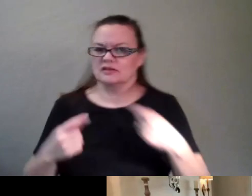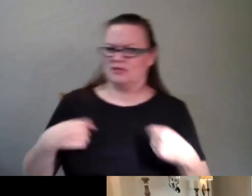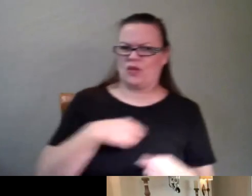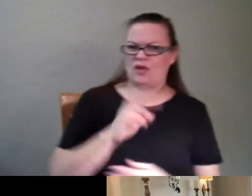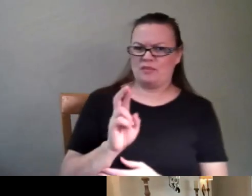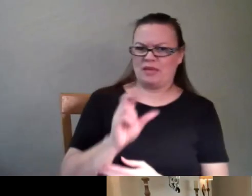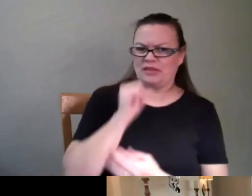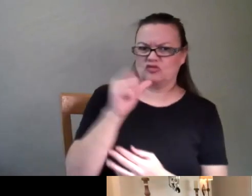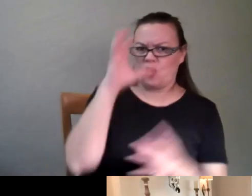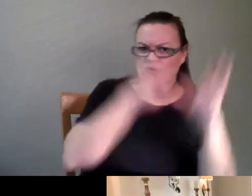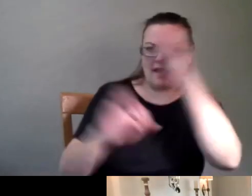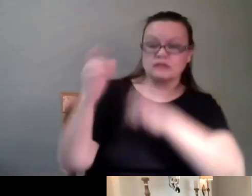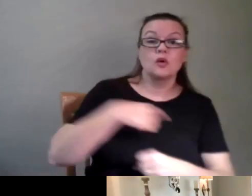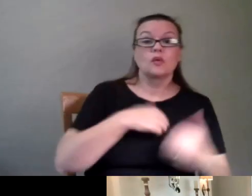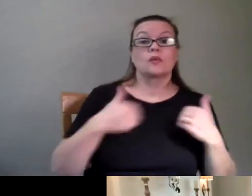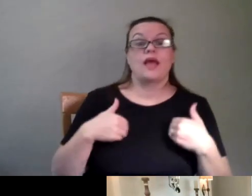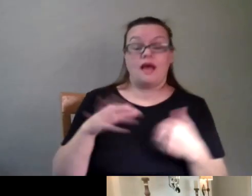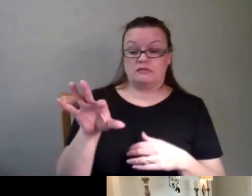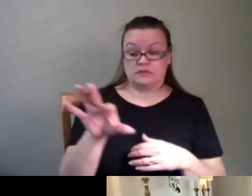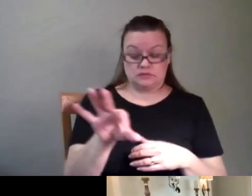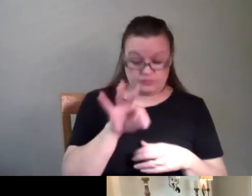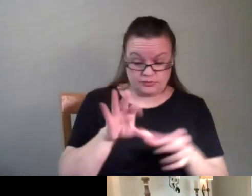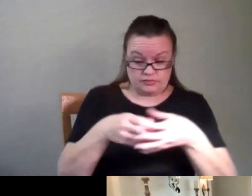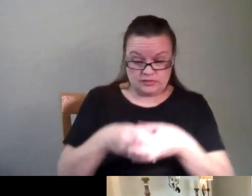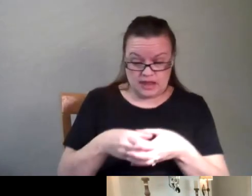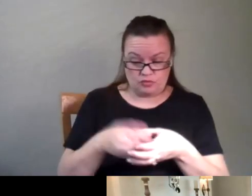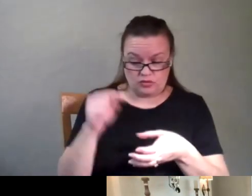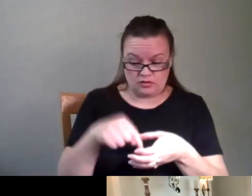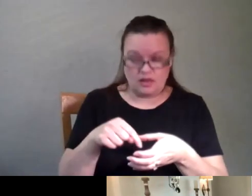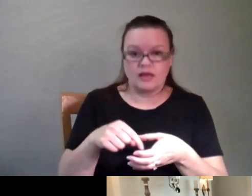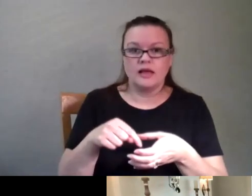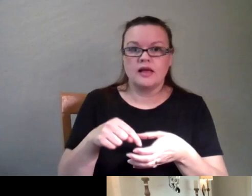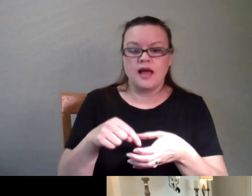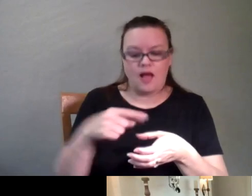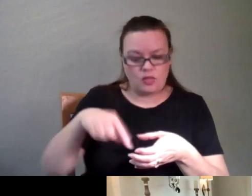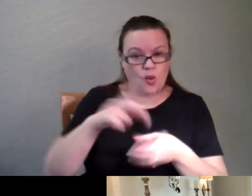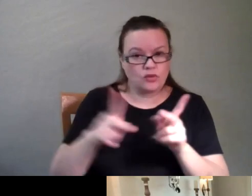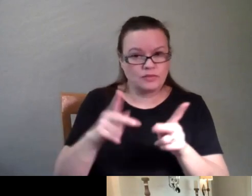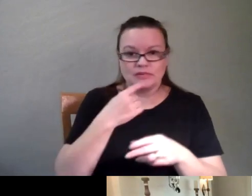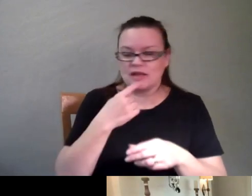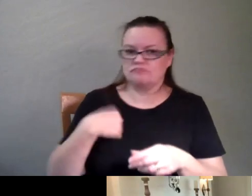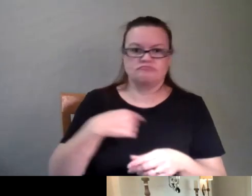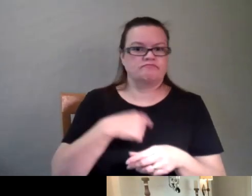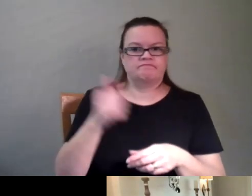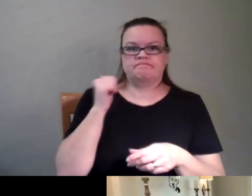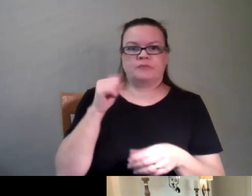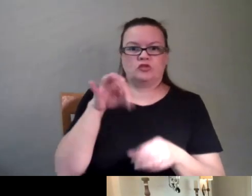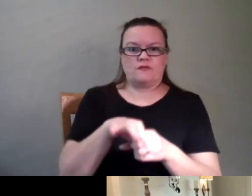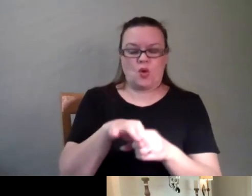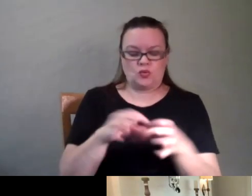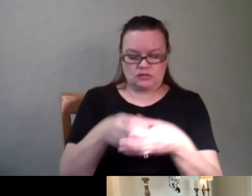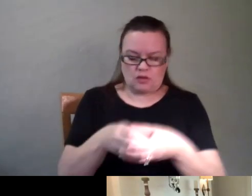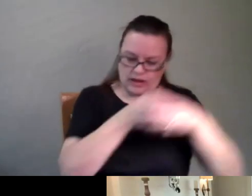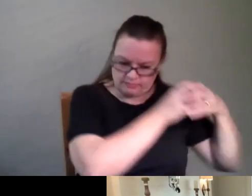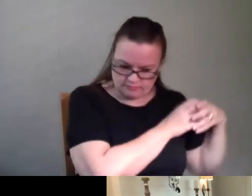pull out a sample that we only take out people who say they're definitely not going to vote. And then we do a lot